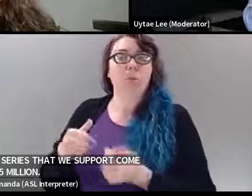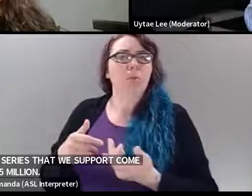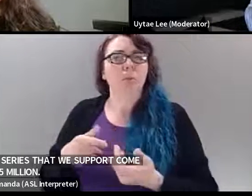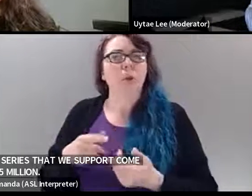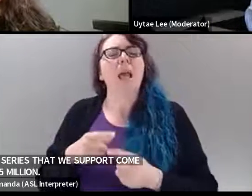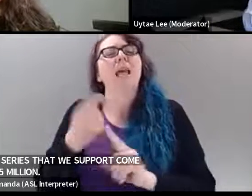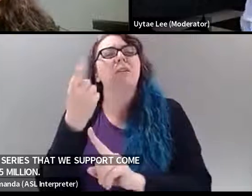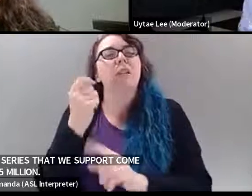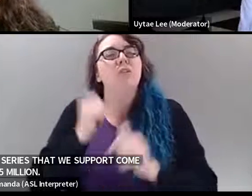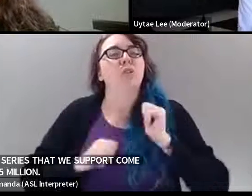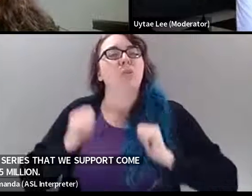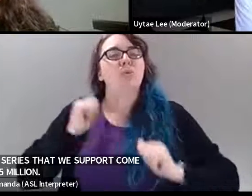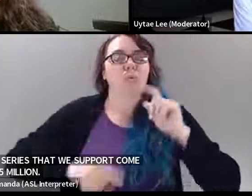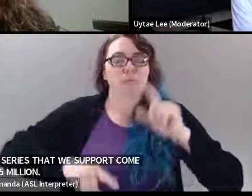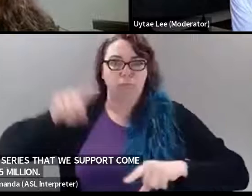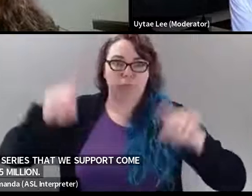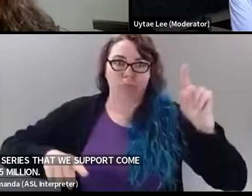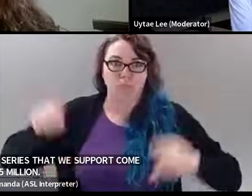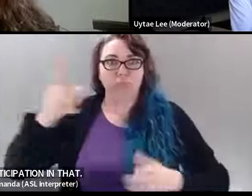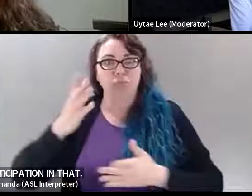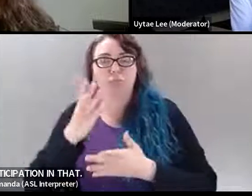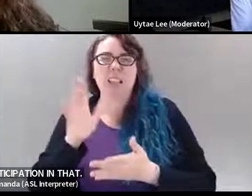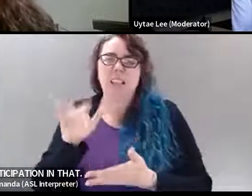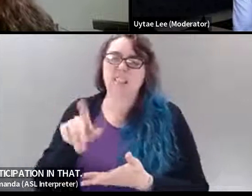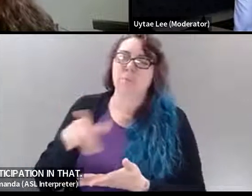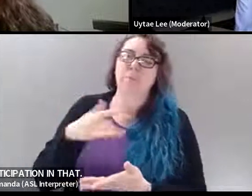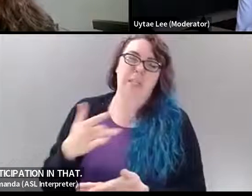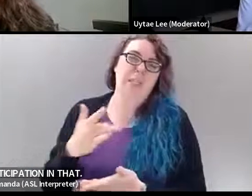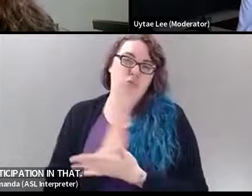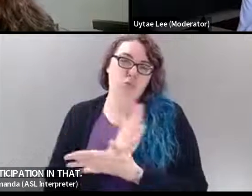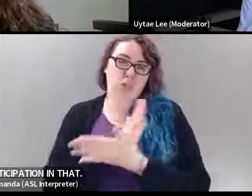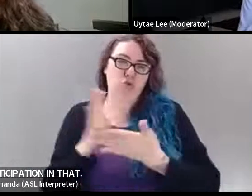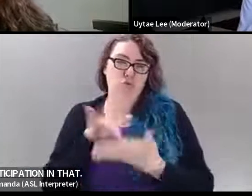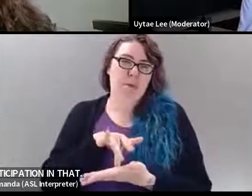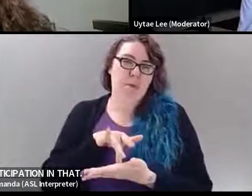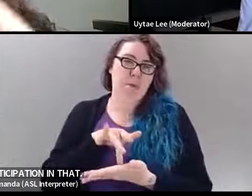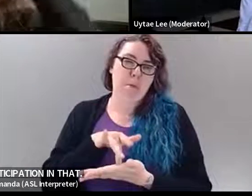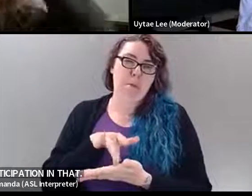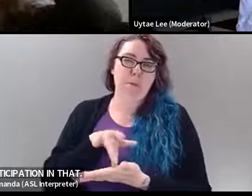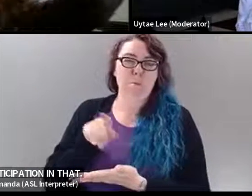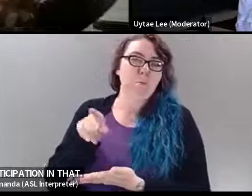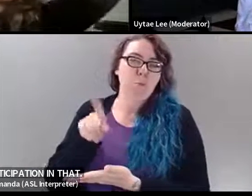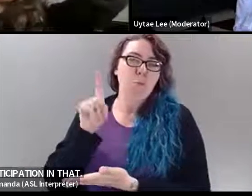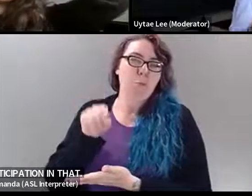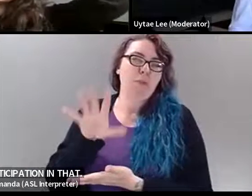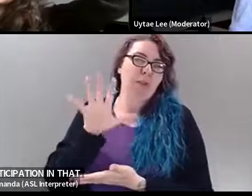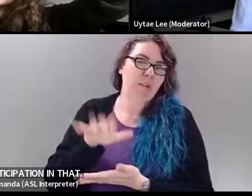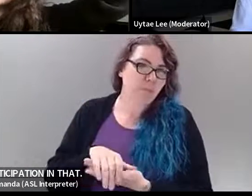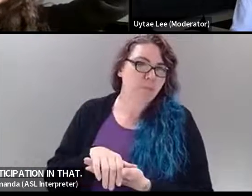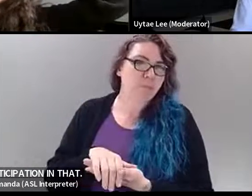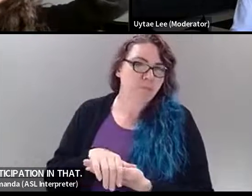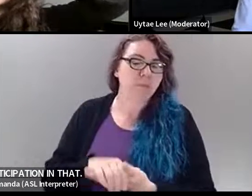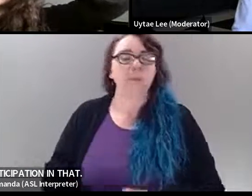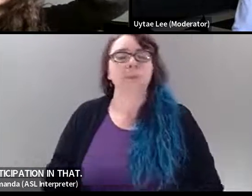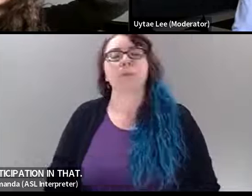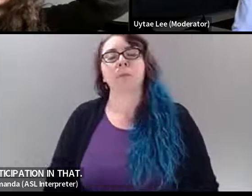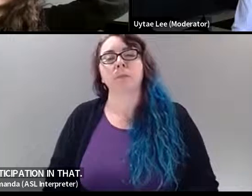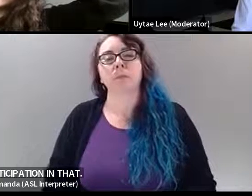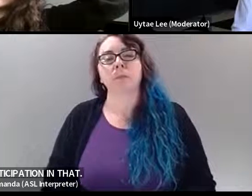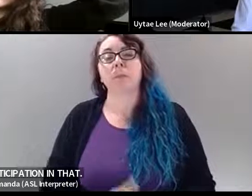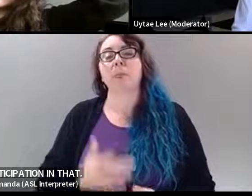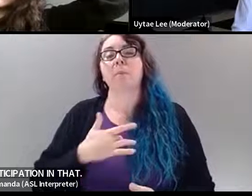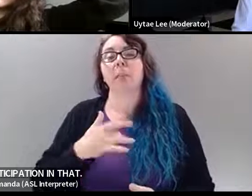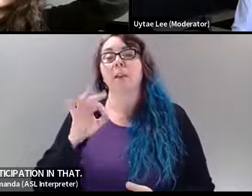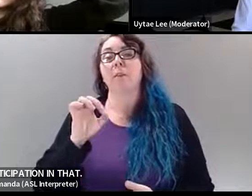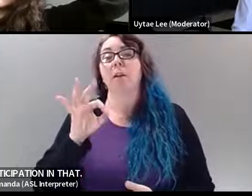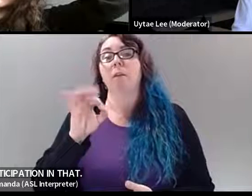of a sweet spot in terms of budget. And usually the format, or ideally the format, is 13 by